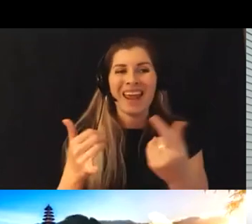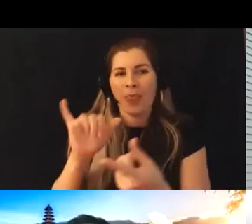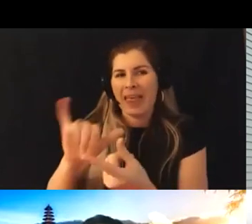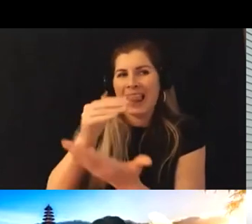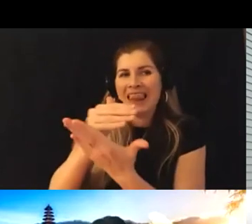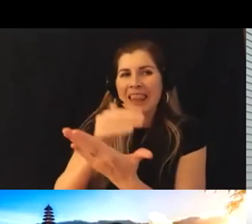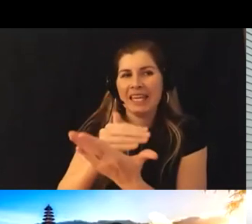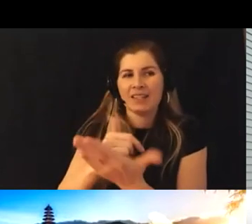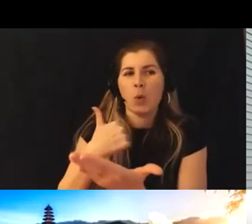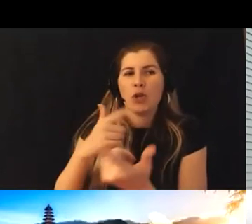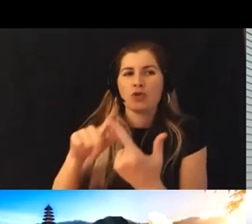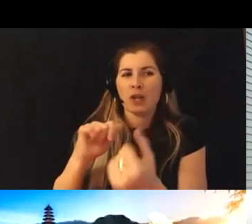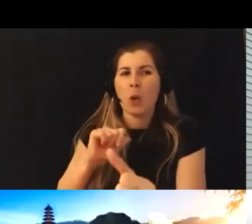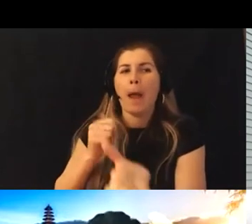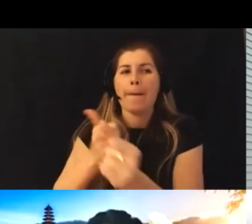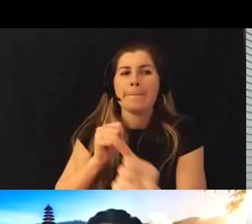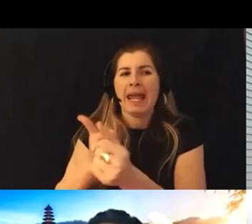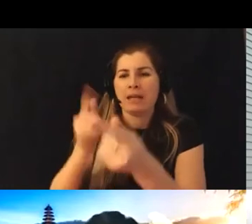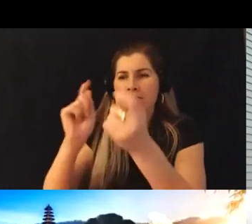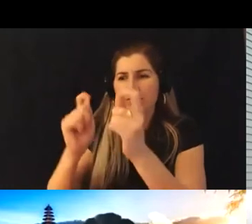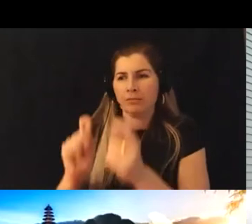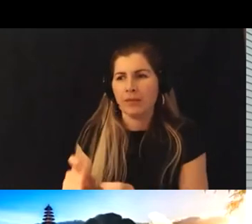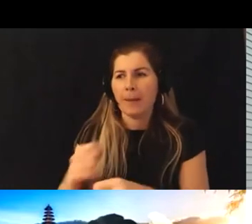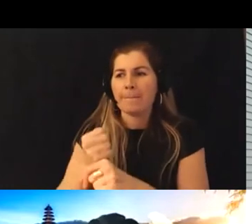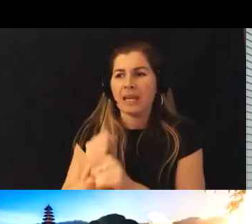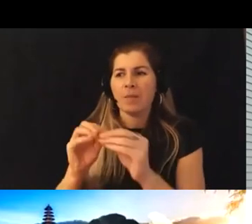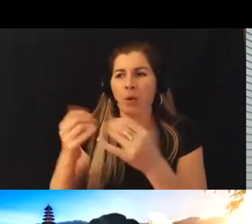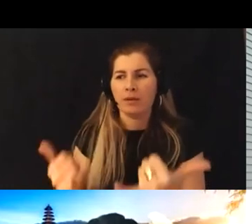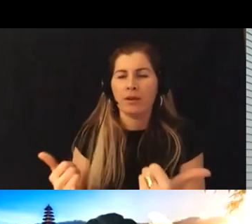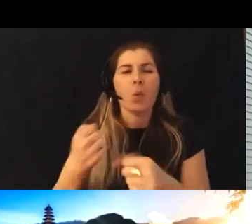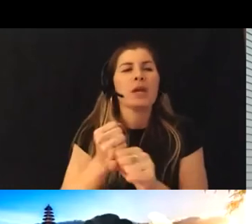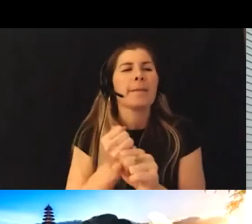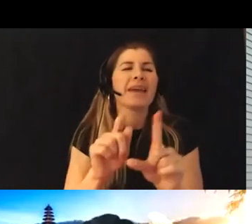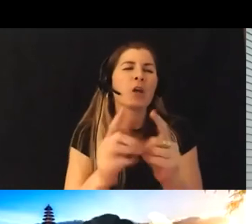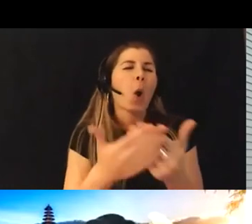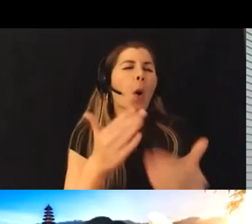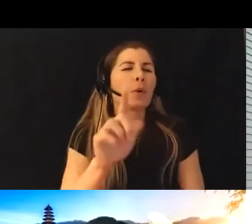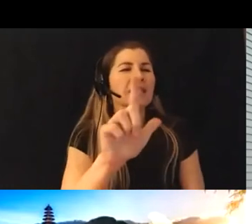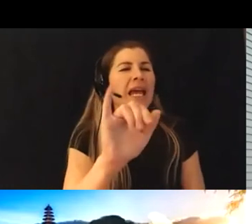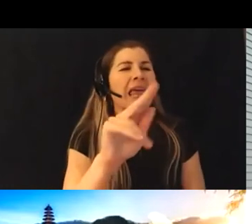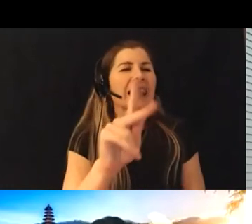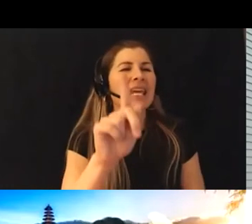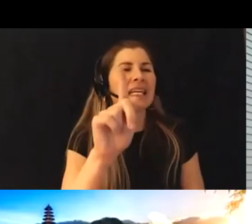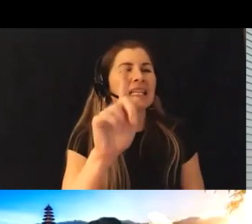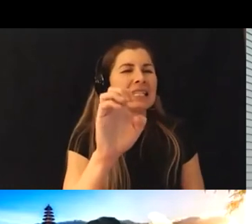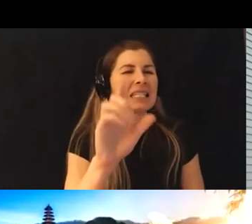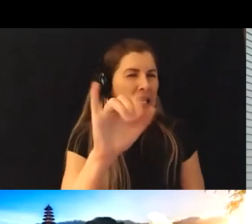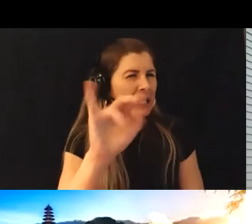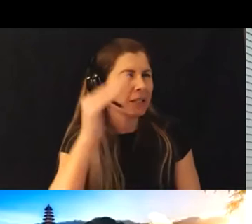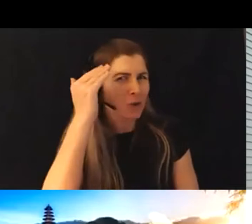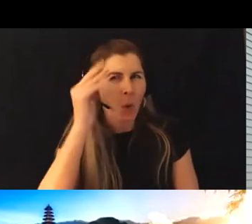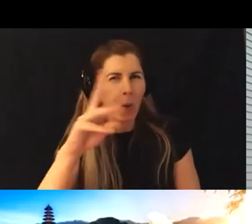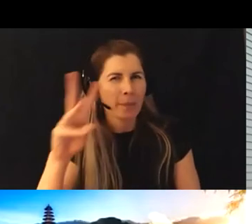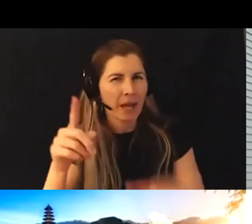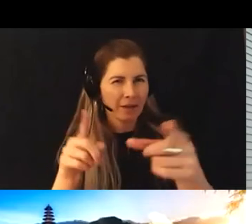the funding, of updating that so that we can make it more like a LinkedIn thing where you can, you know, recommend somebody. Already right